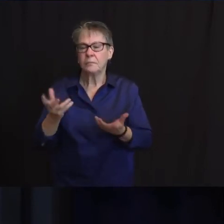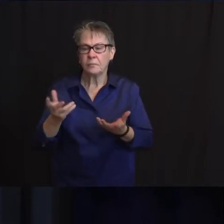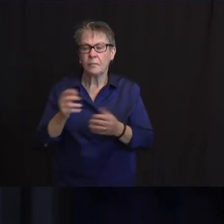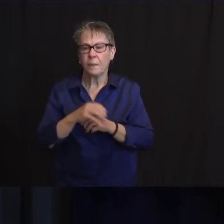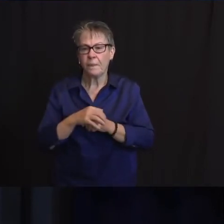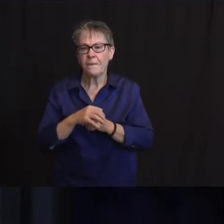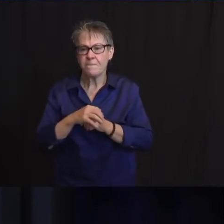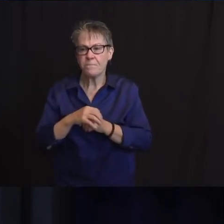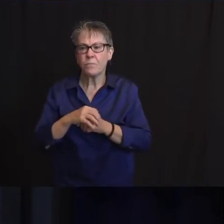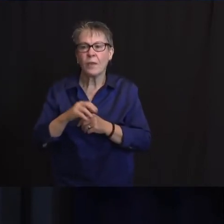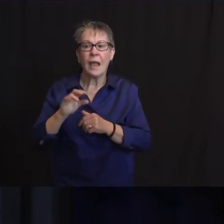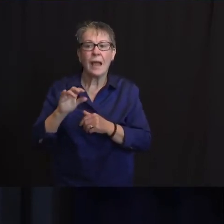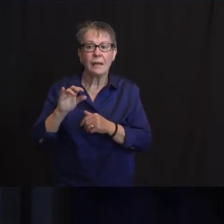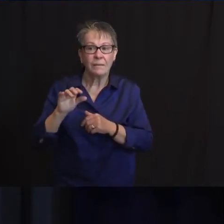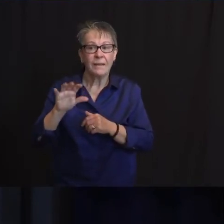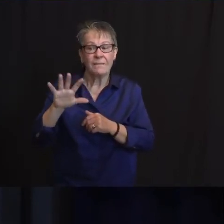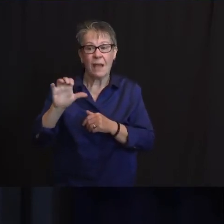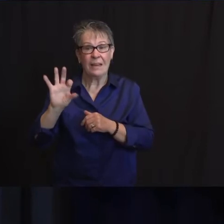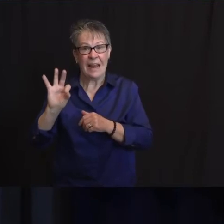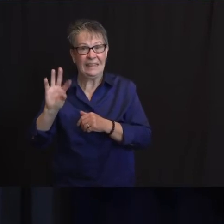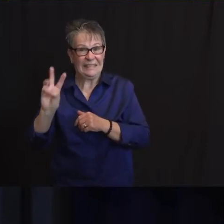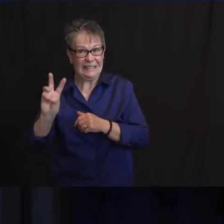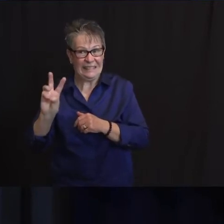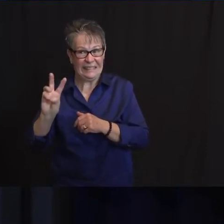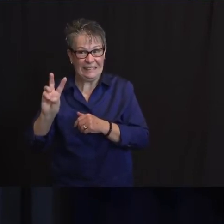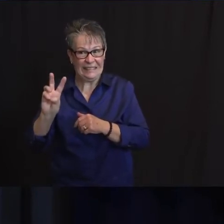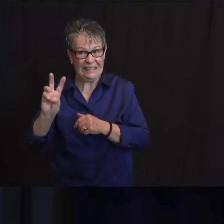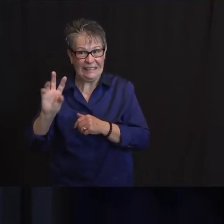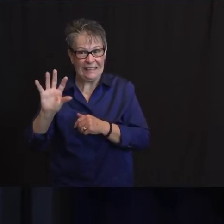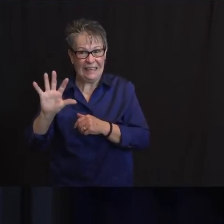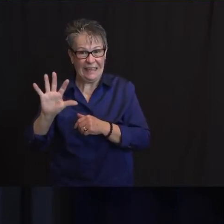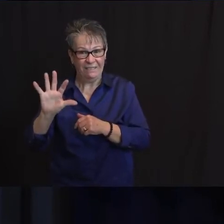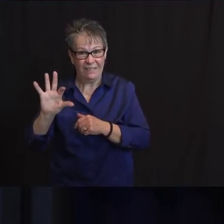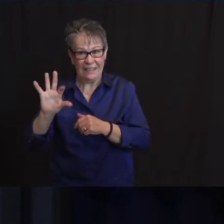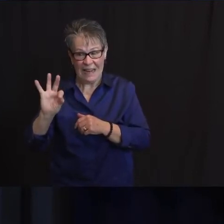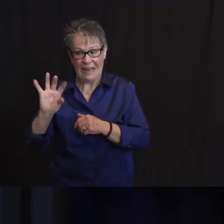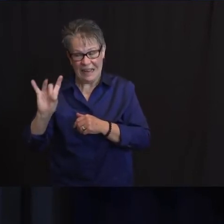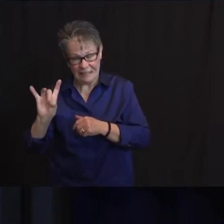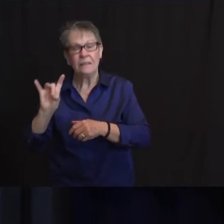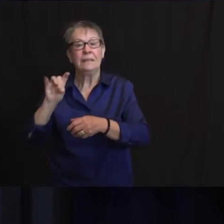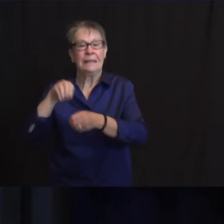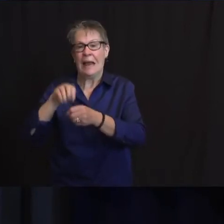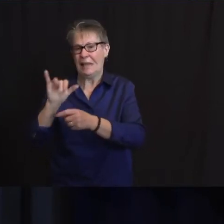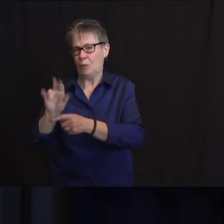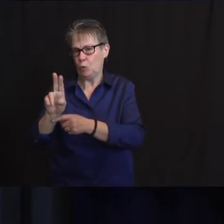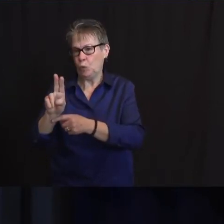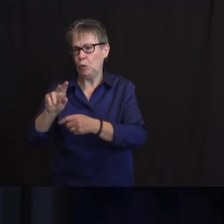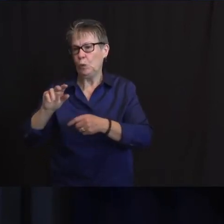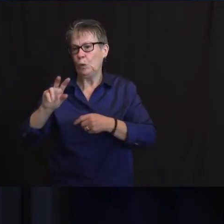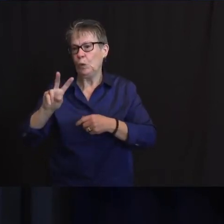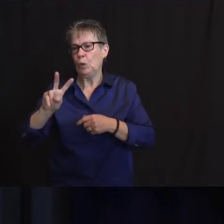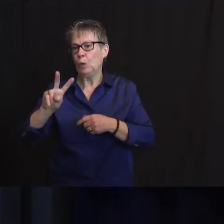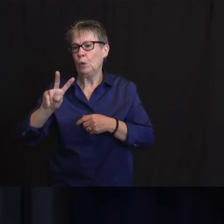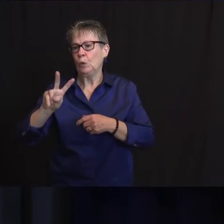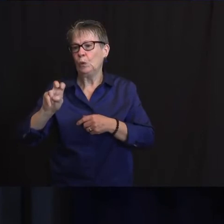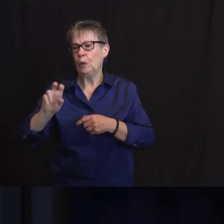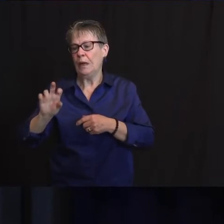investigation. 598 of those individuals are in critical care, and 292 of them are on